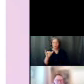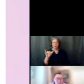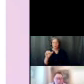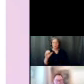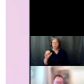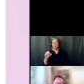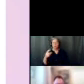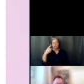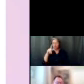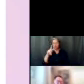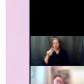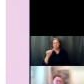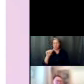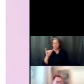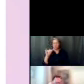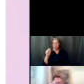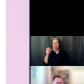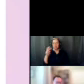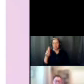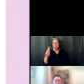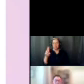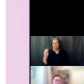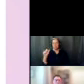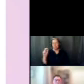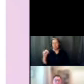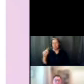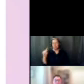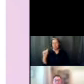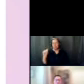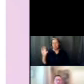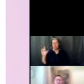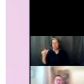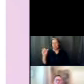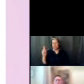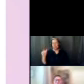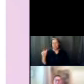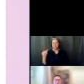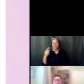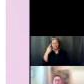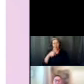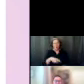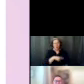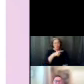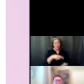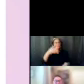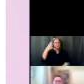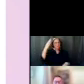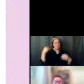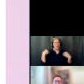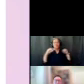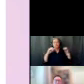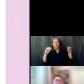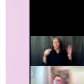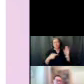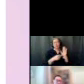longest time, we didn't have any representation for our own disabled peeps, right? Our own disabled